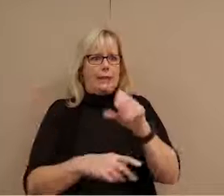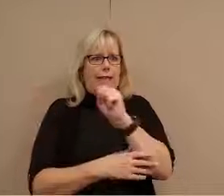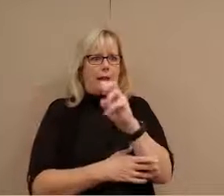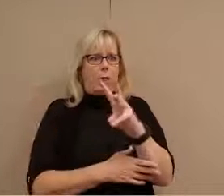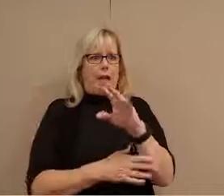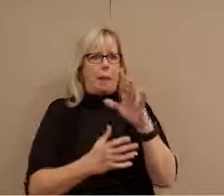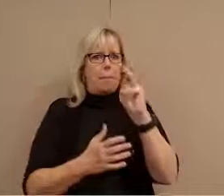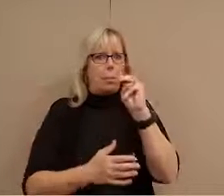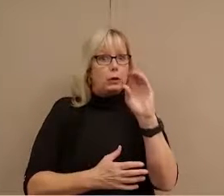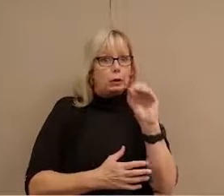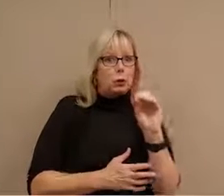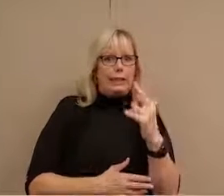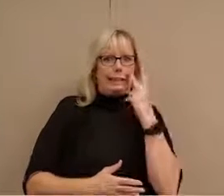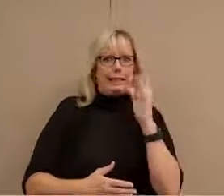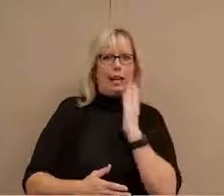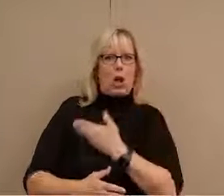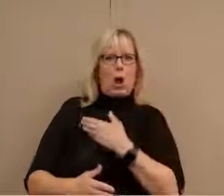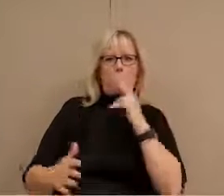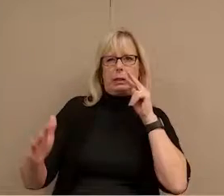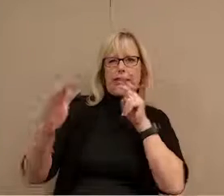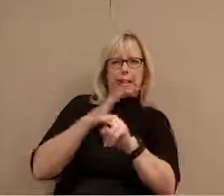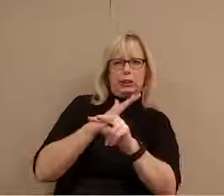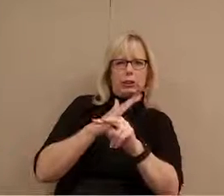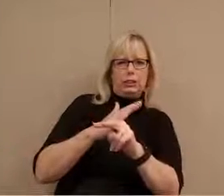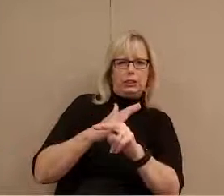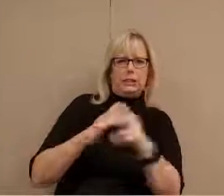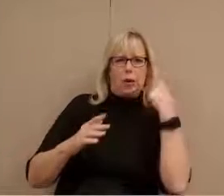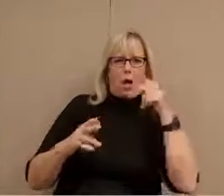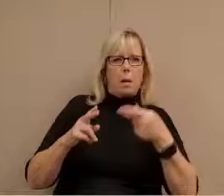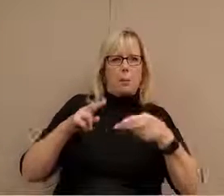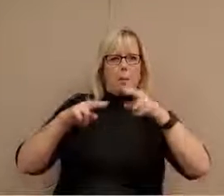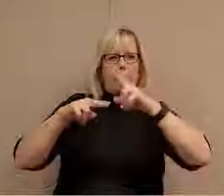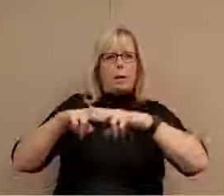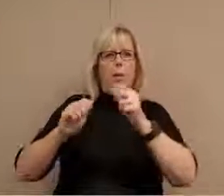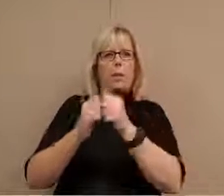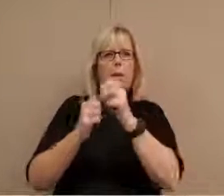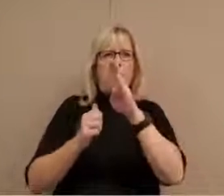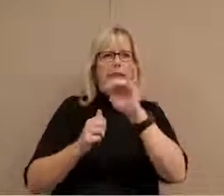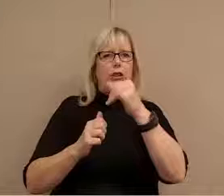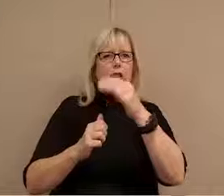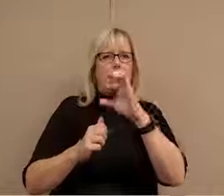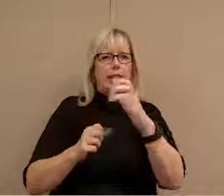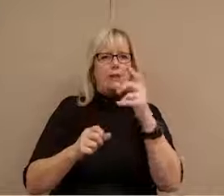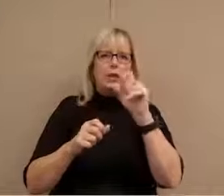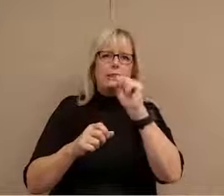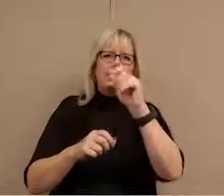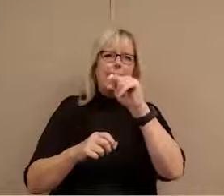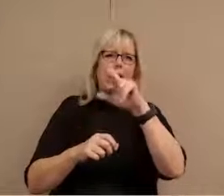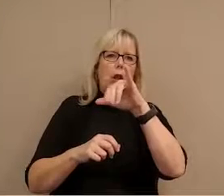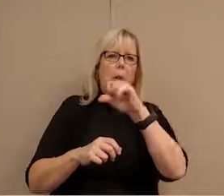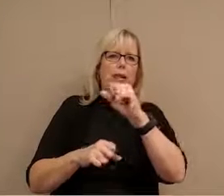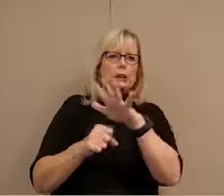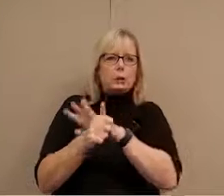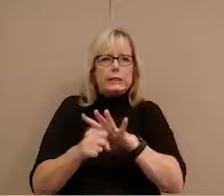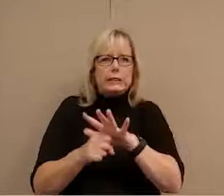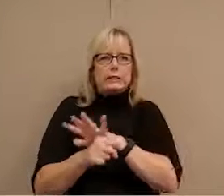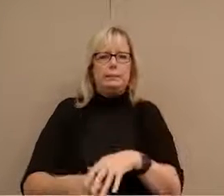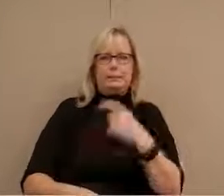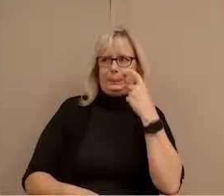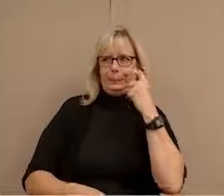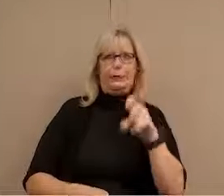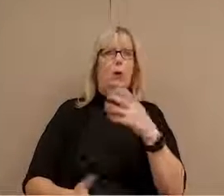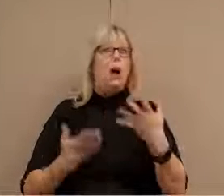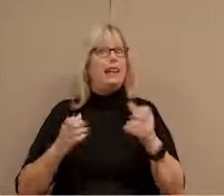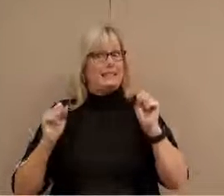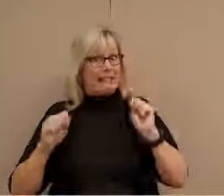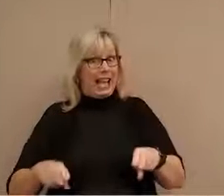and seeing our projections that we're doing within BJC Health System and for the St. Louis region, and seeing what it could